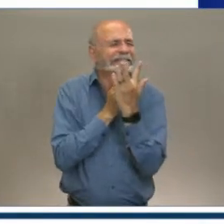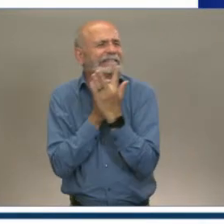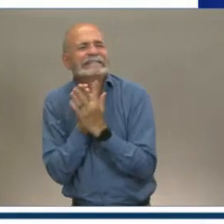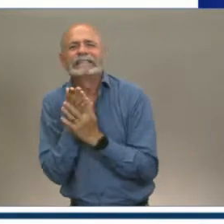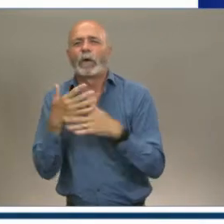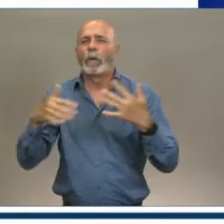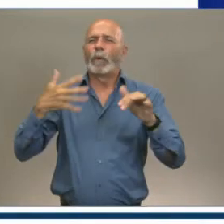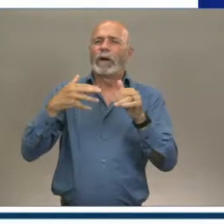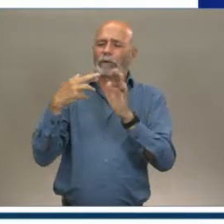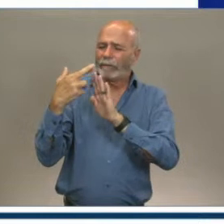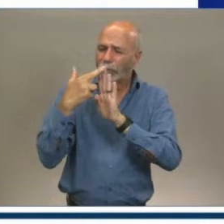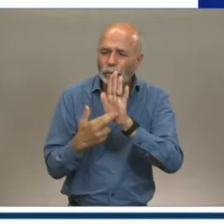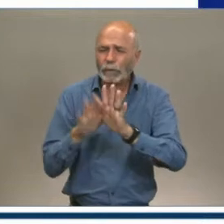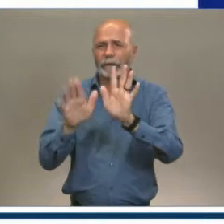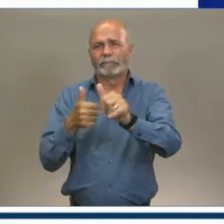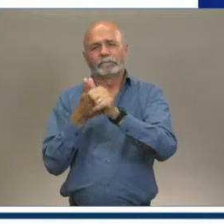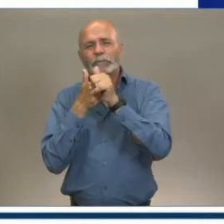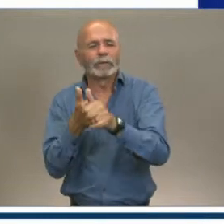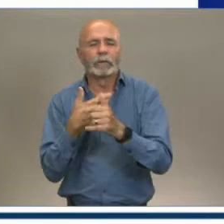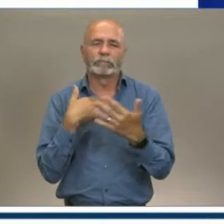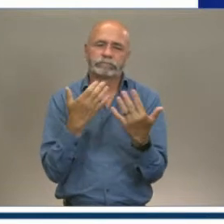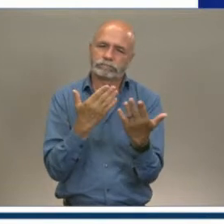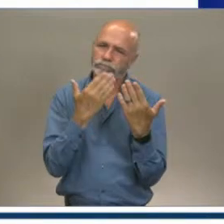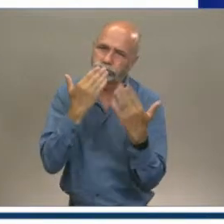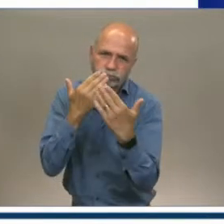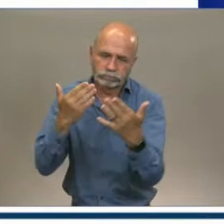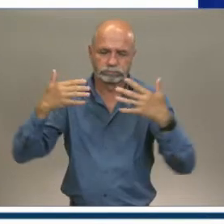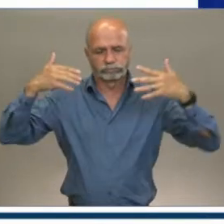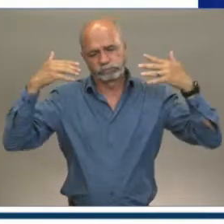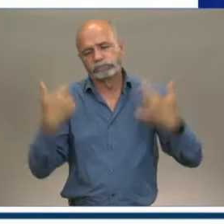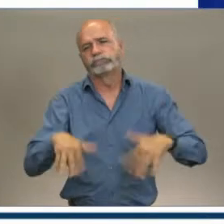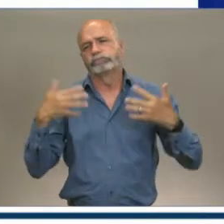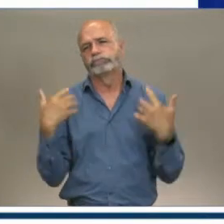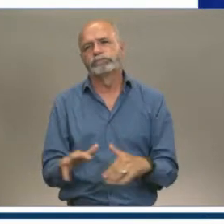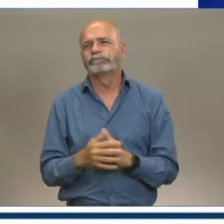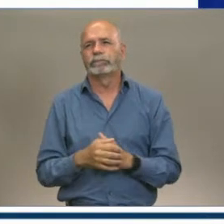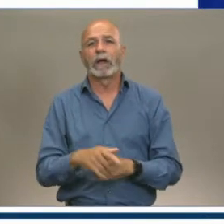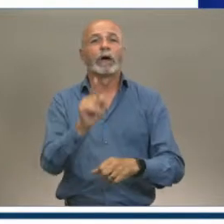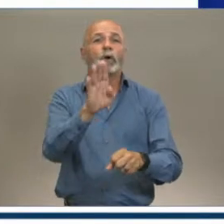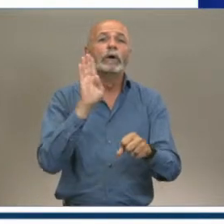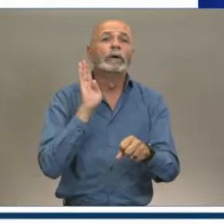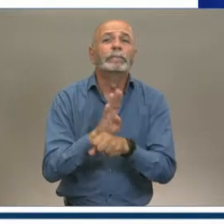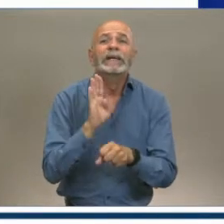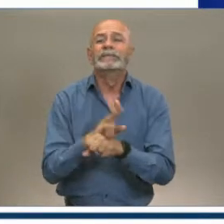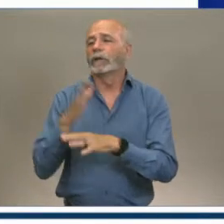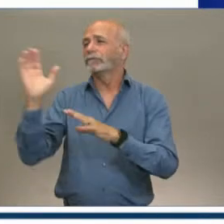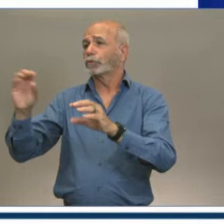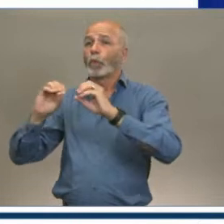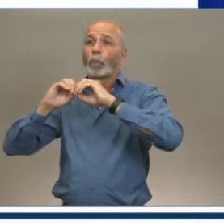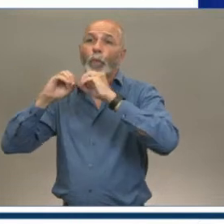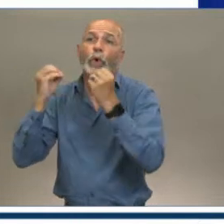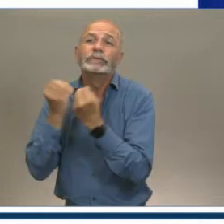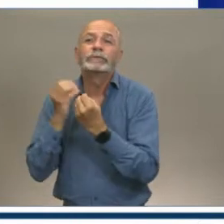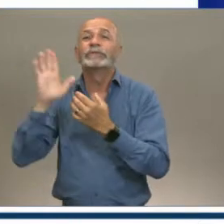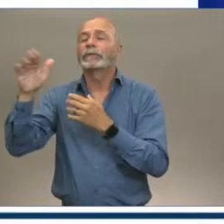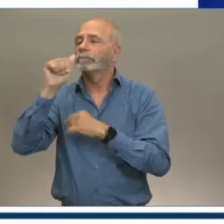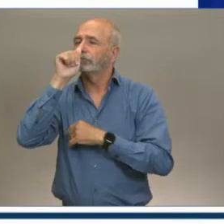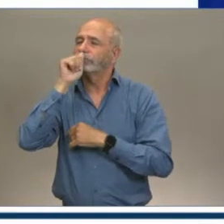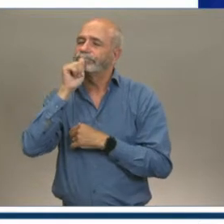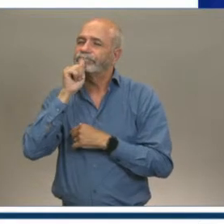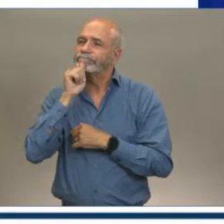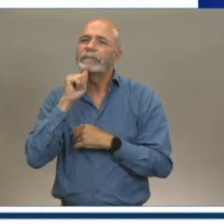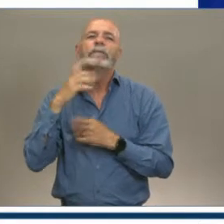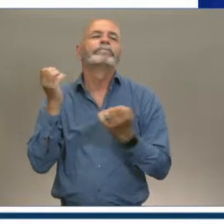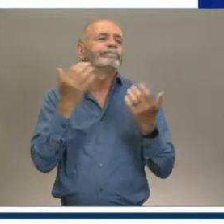health guidelines and for adhering to restrictions. To our businesses and organizations, thank you for your patience. I know this hasn't